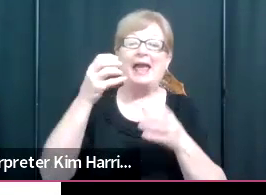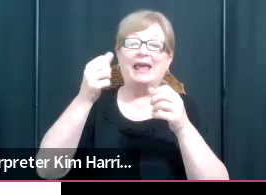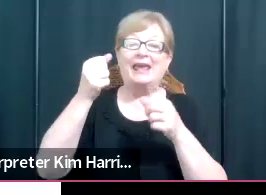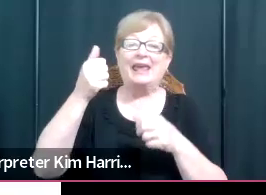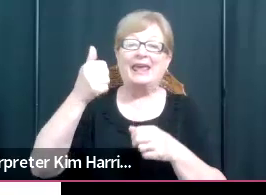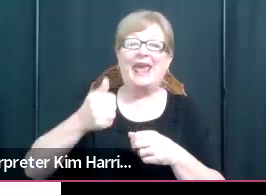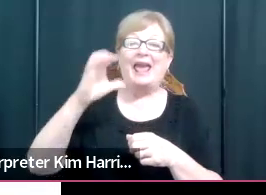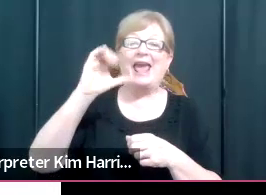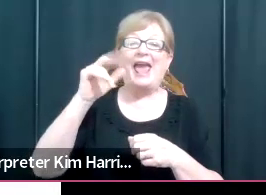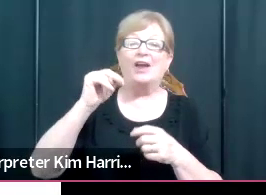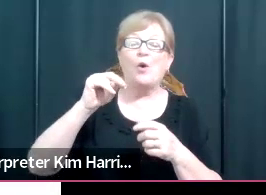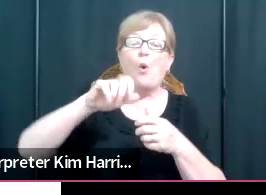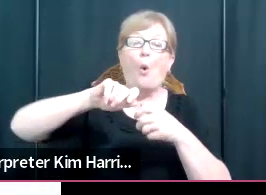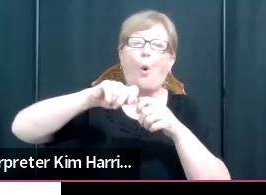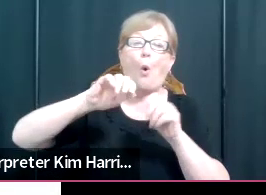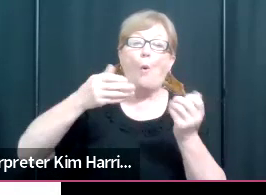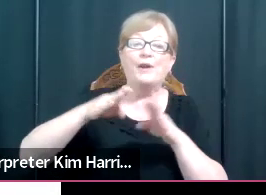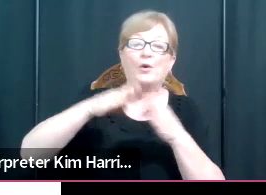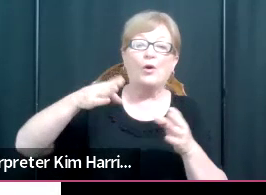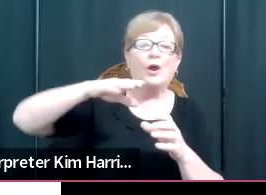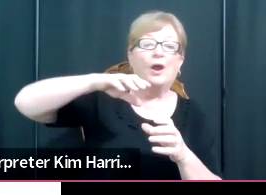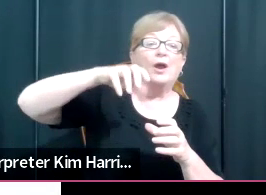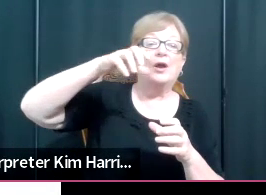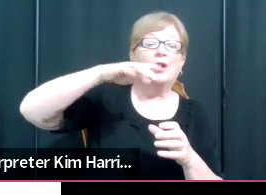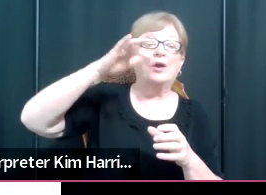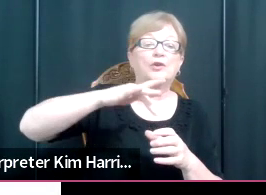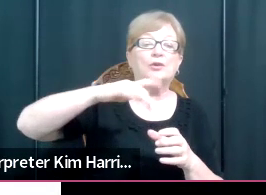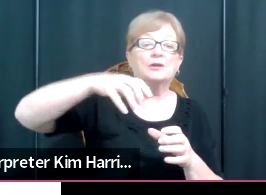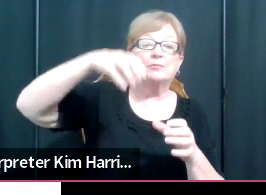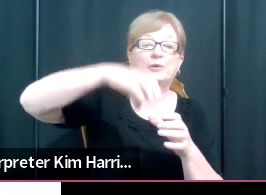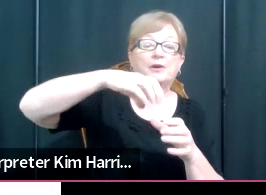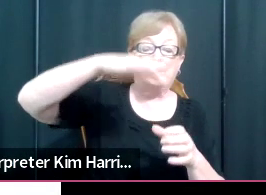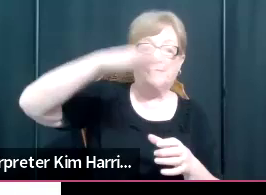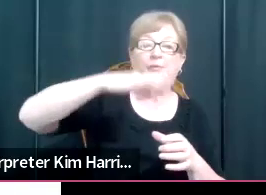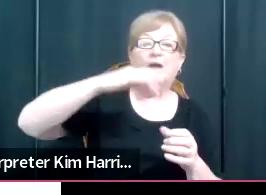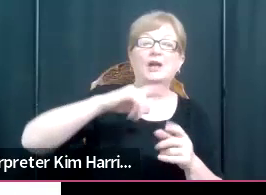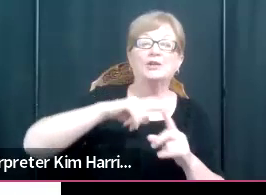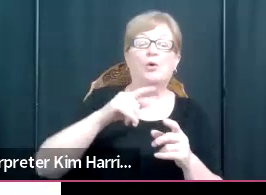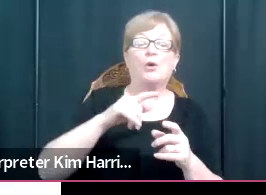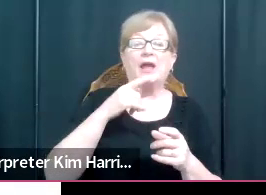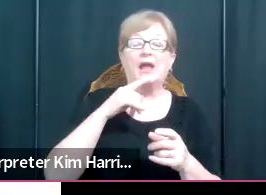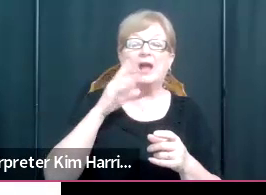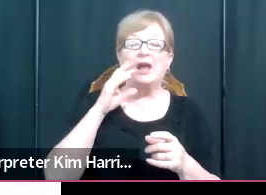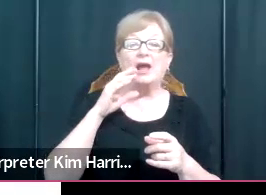because first of all, it won't work unless there's a can underneath it. So that's a nice safety feature.